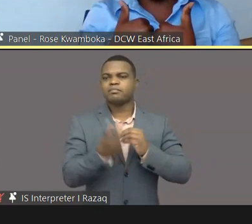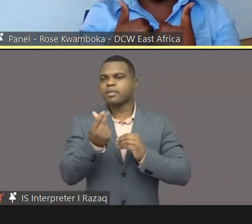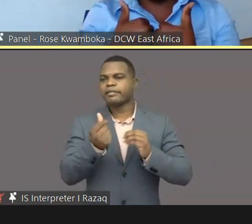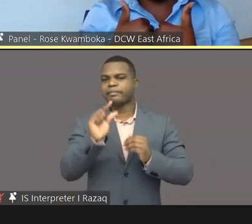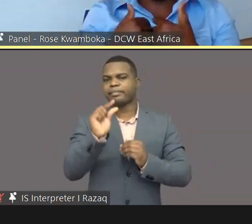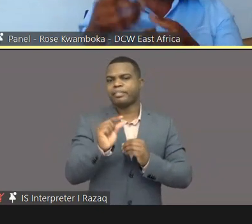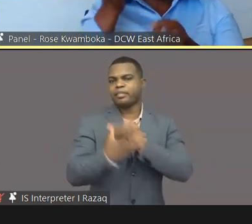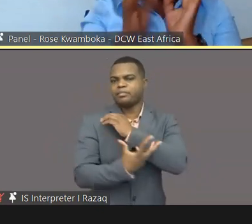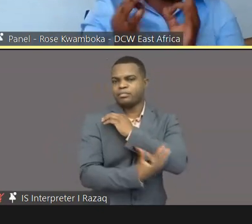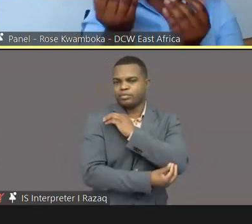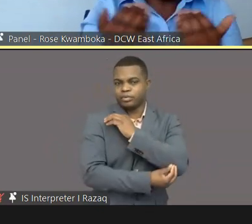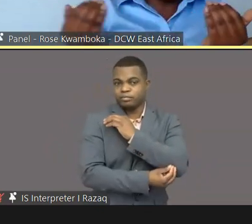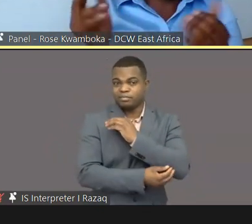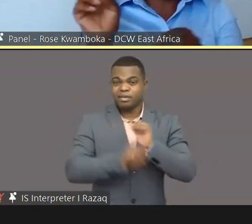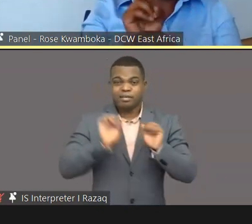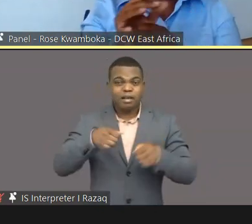deafness they have.